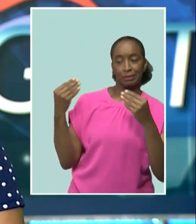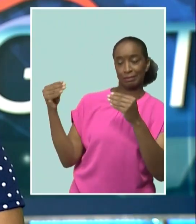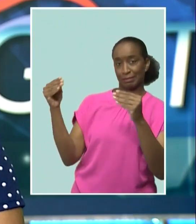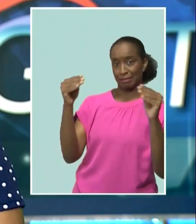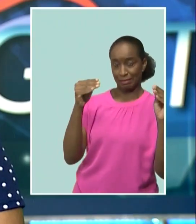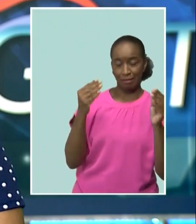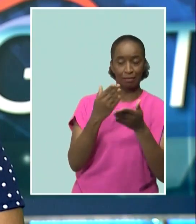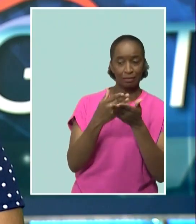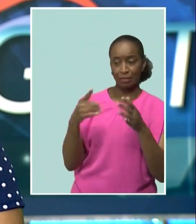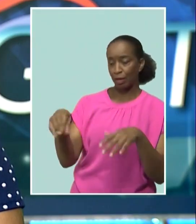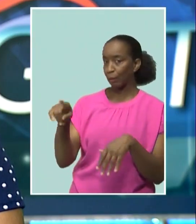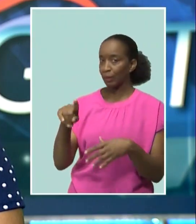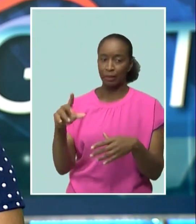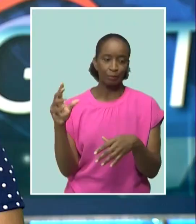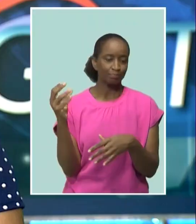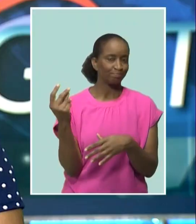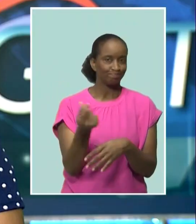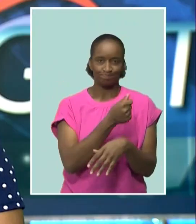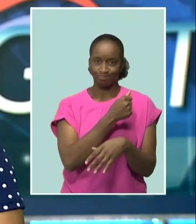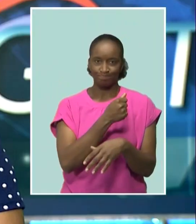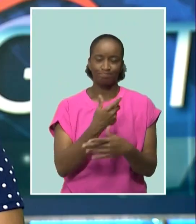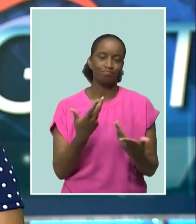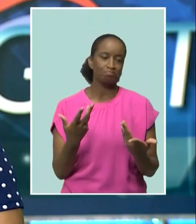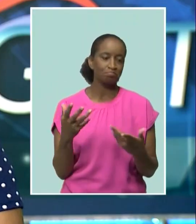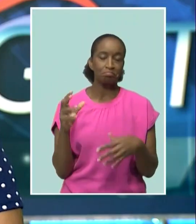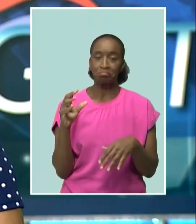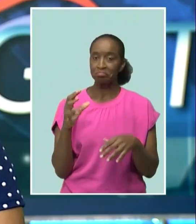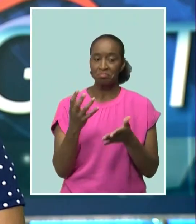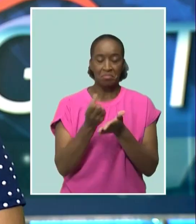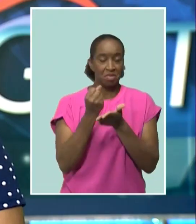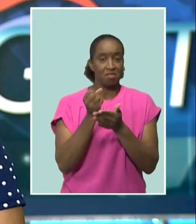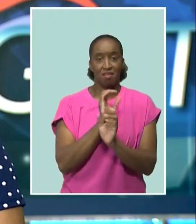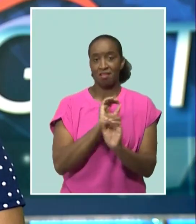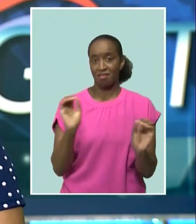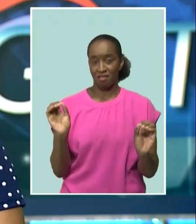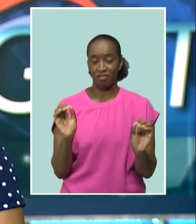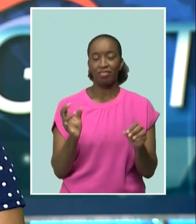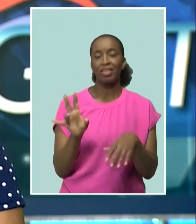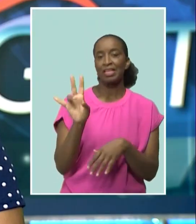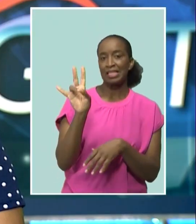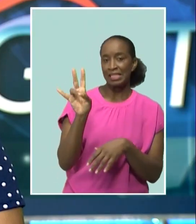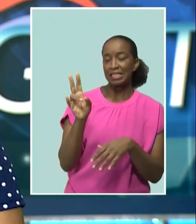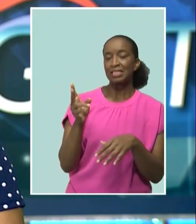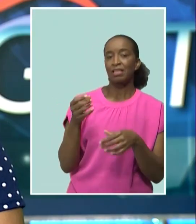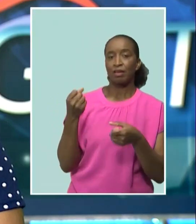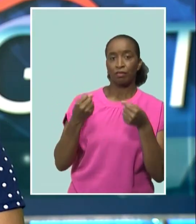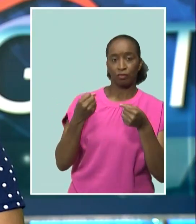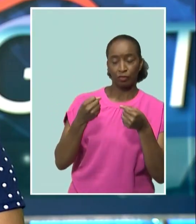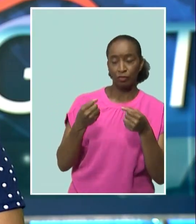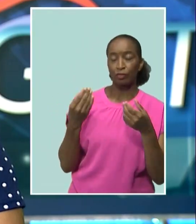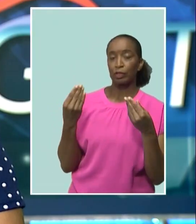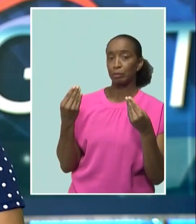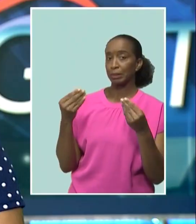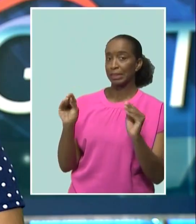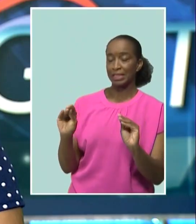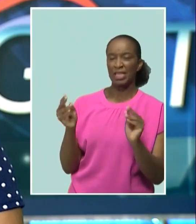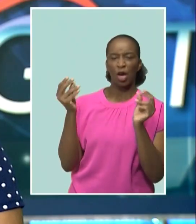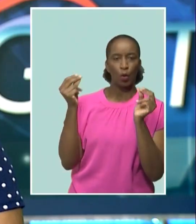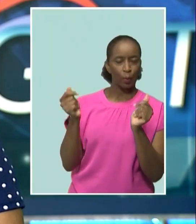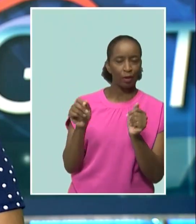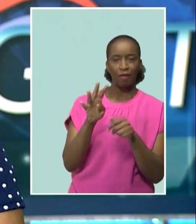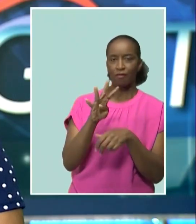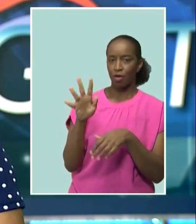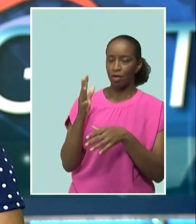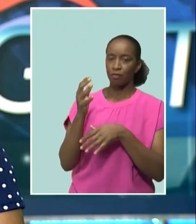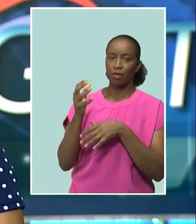available for a scheduled auction were sold within 45 minutes. According to a press release from port officials, the sale followed an appeal